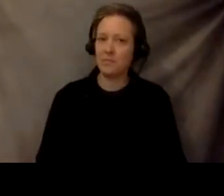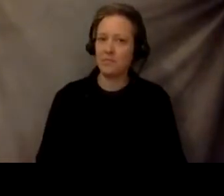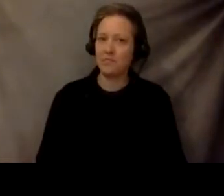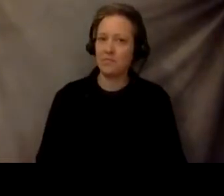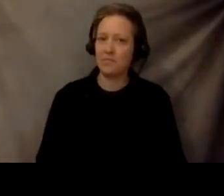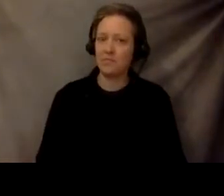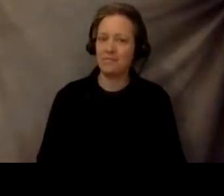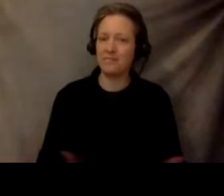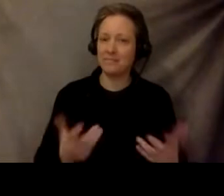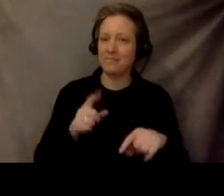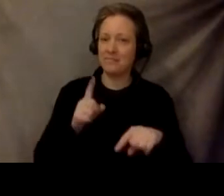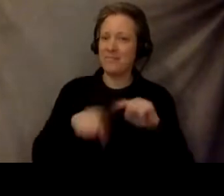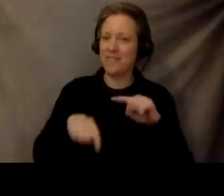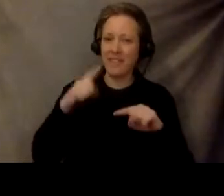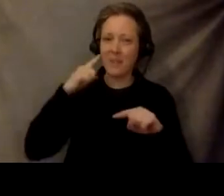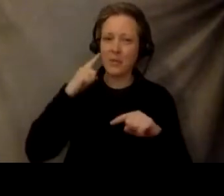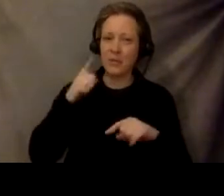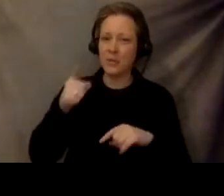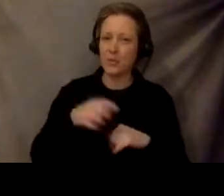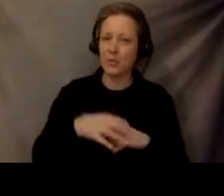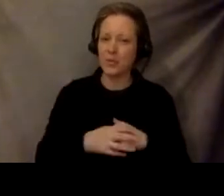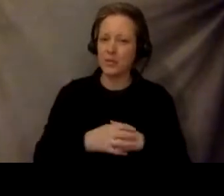Jim, we can't hear you at all.